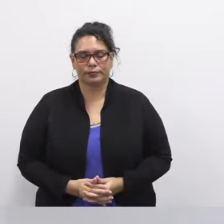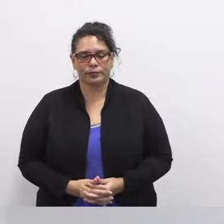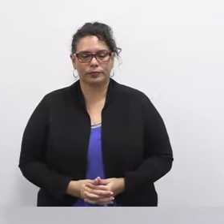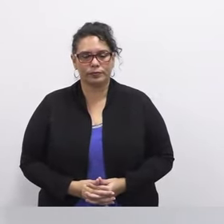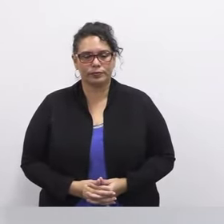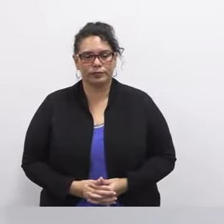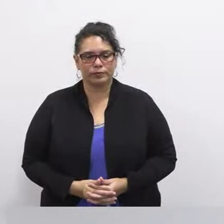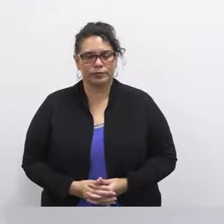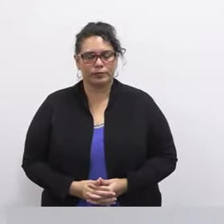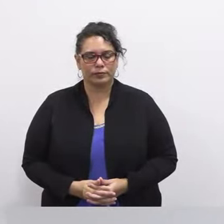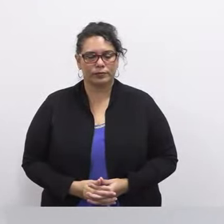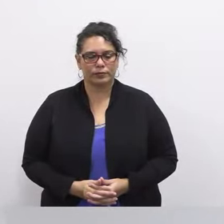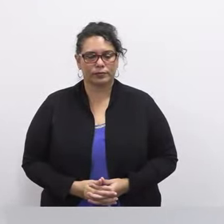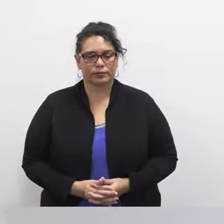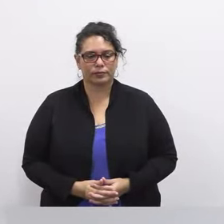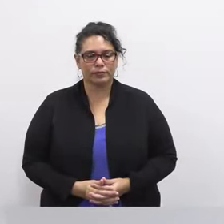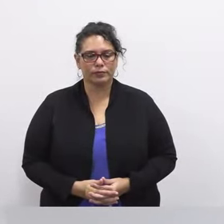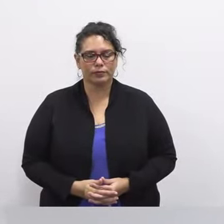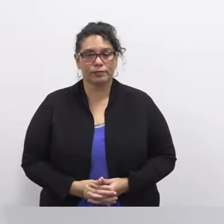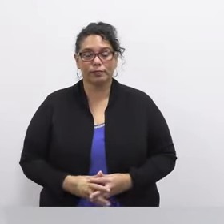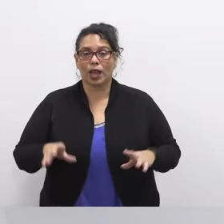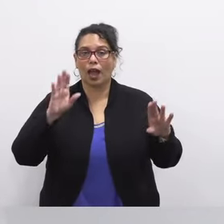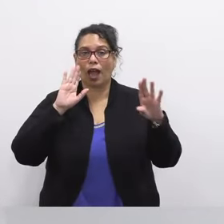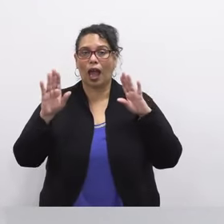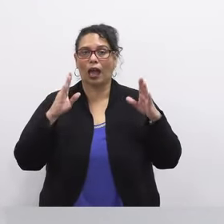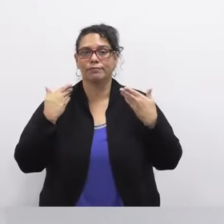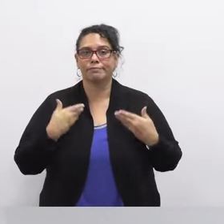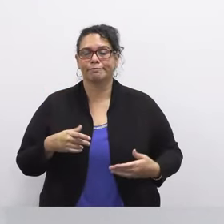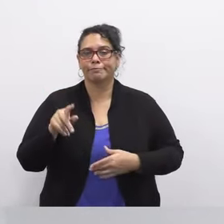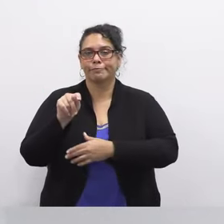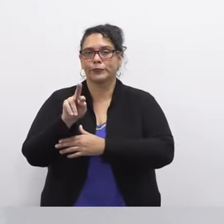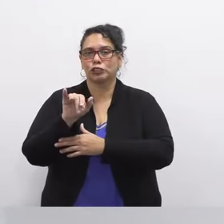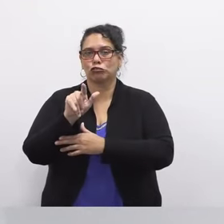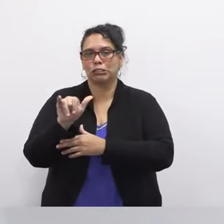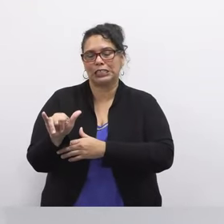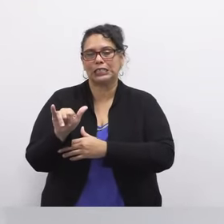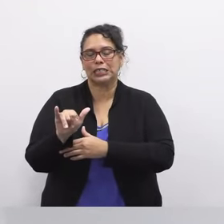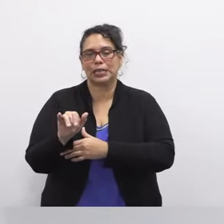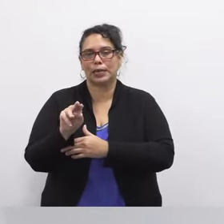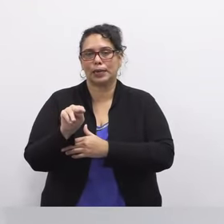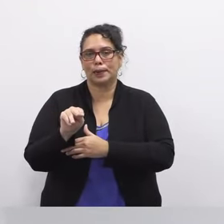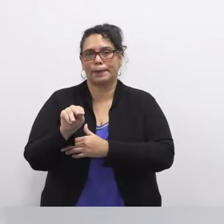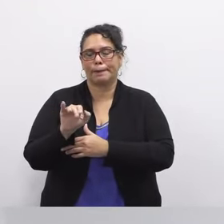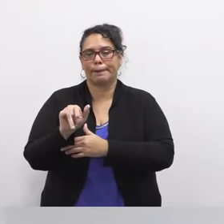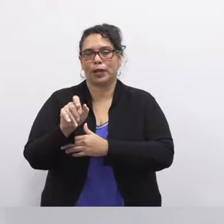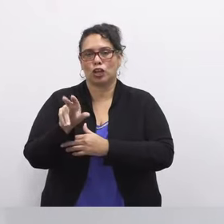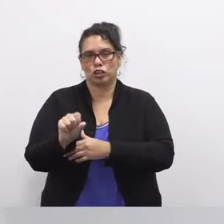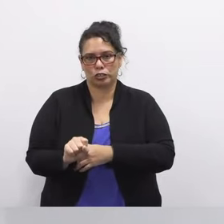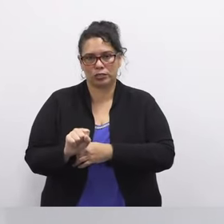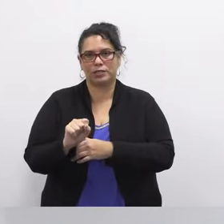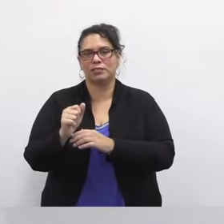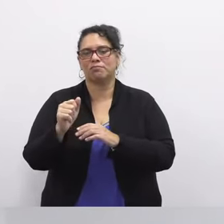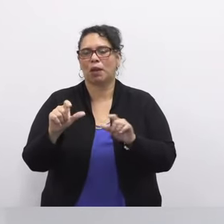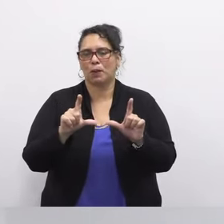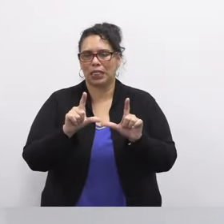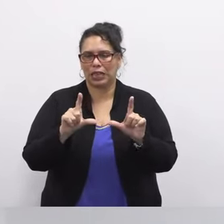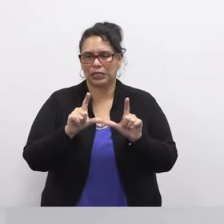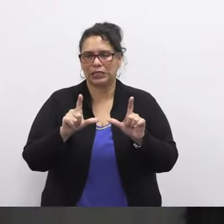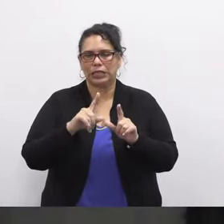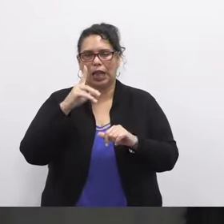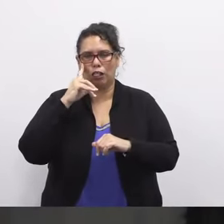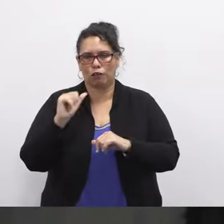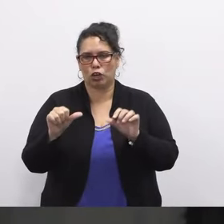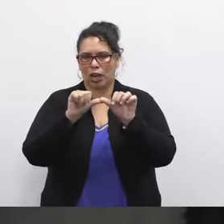No, you're fine. Hi, I'm Tracy Myers, licensed California architect. I'm here to continue my discussions with you